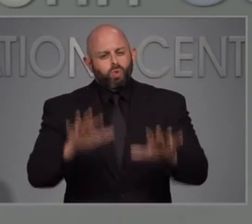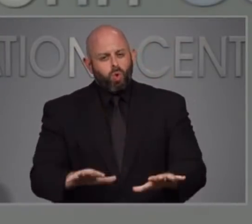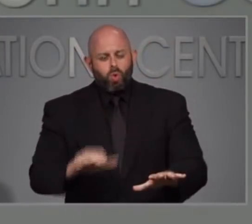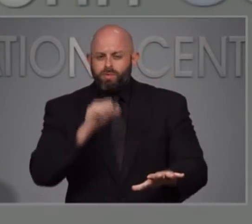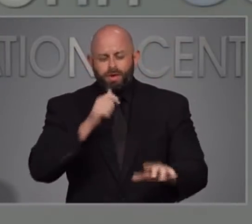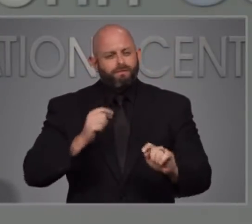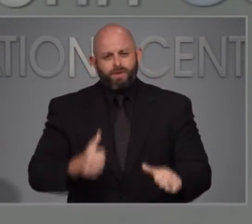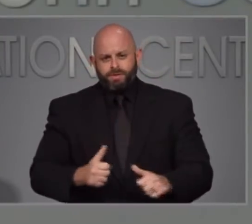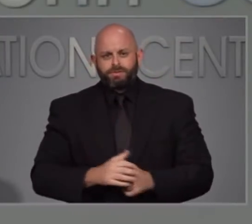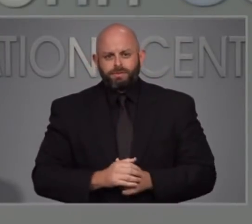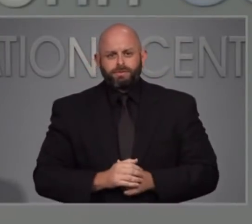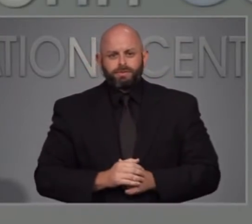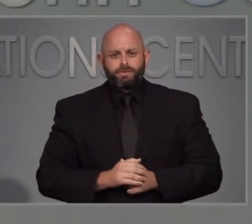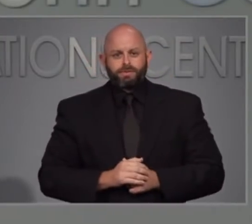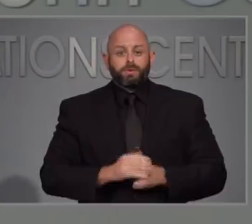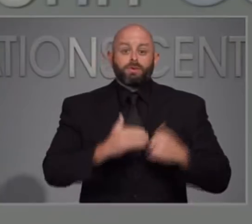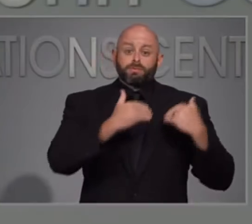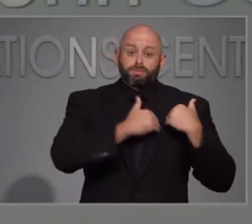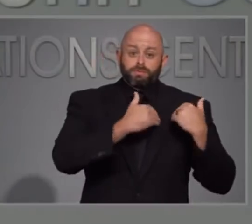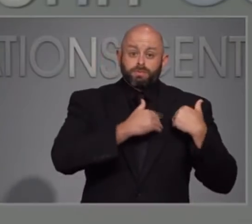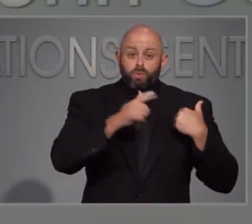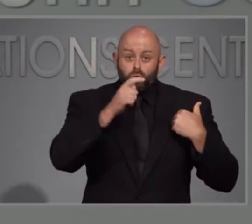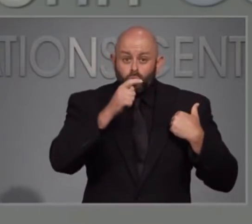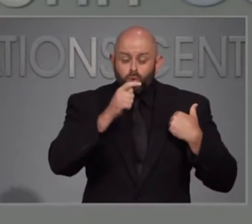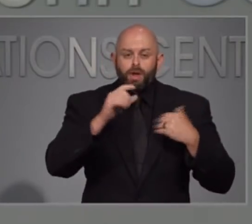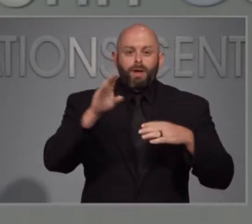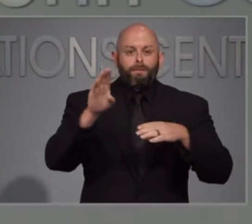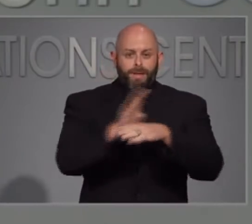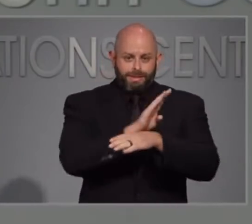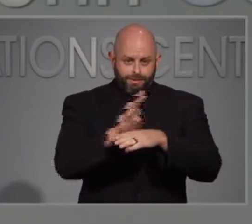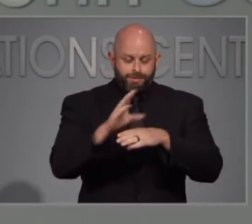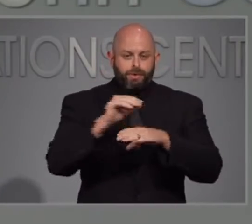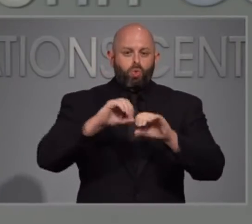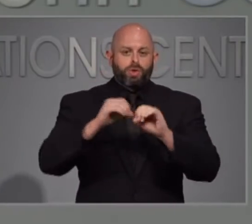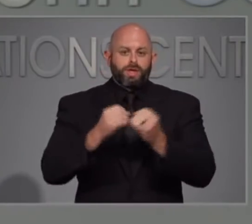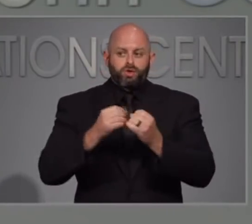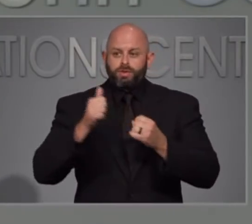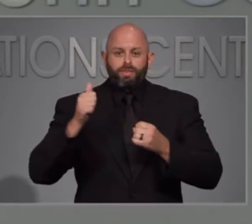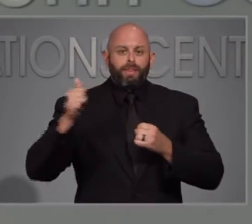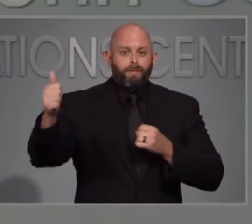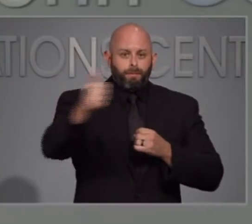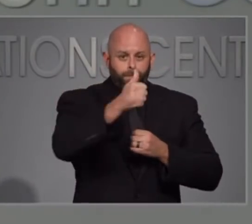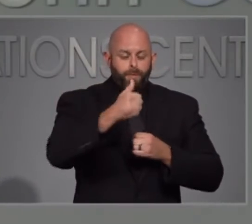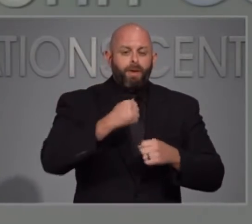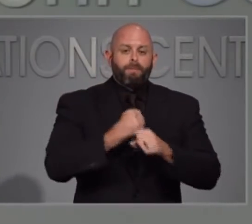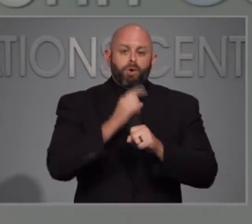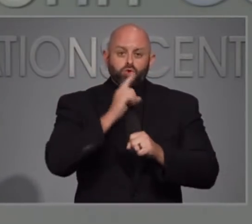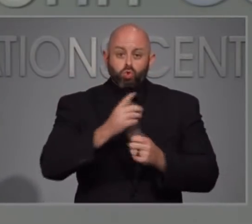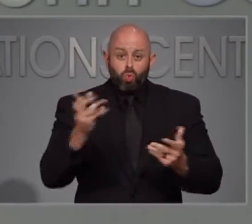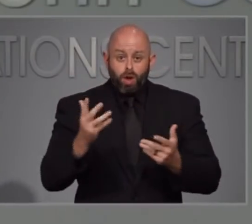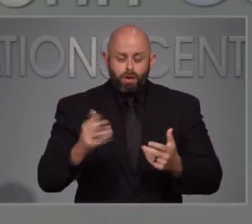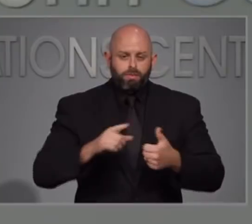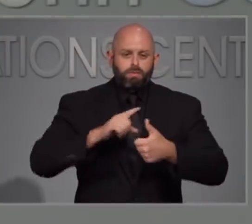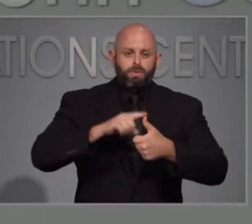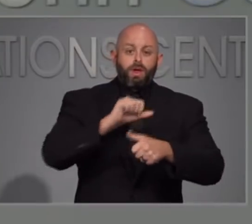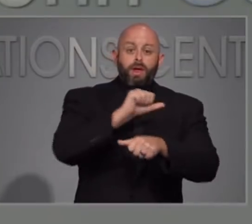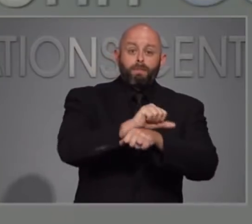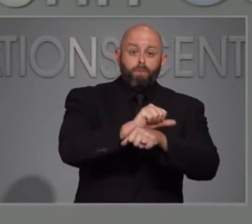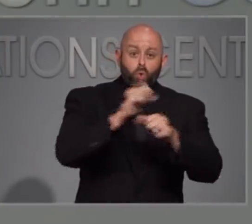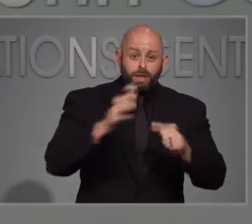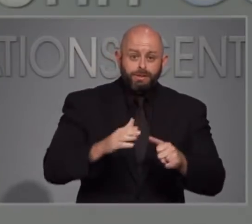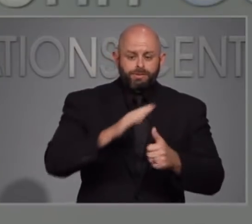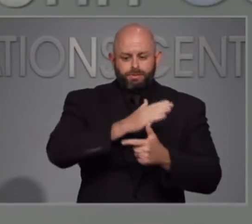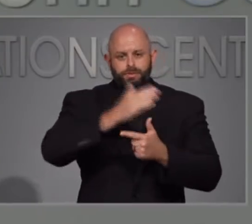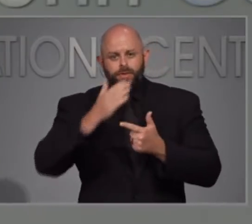is on the businesses and the organizations to make sure that their employees and their